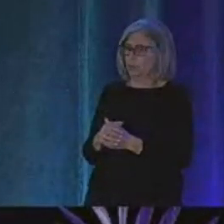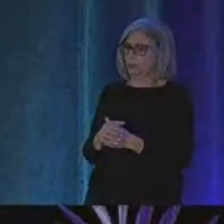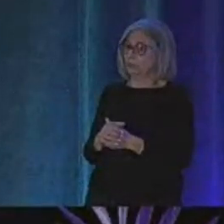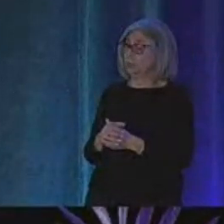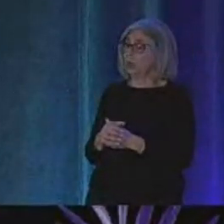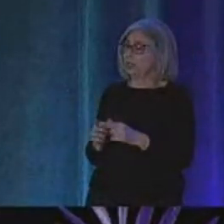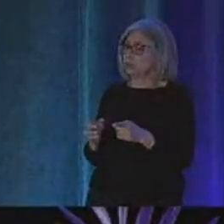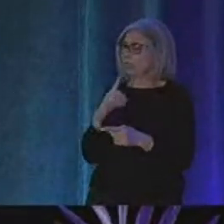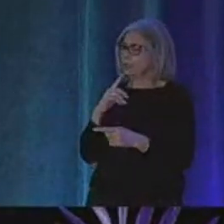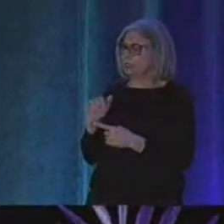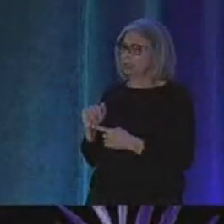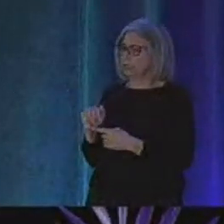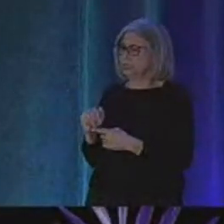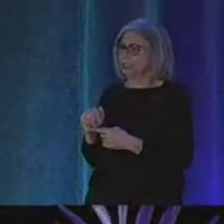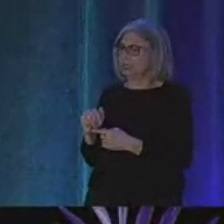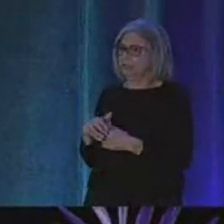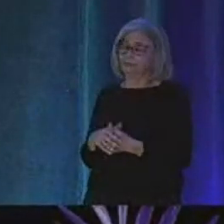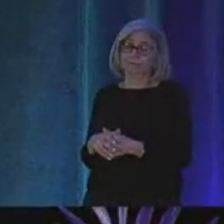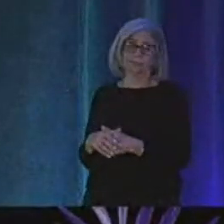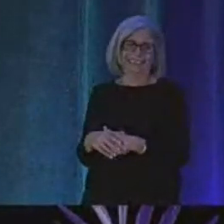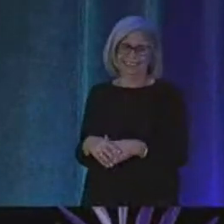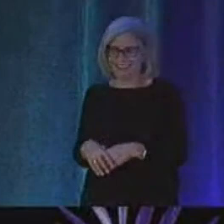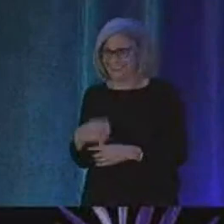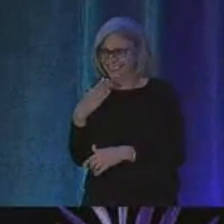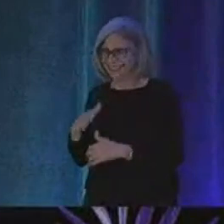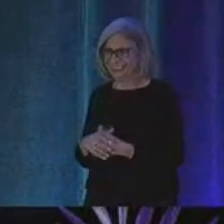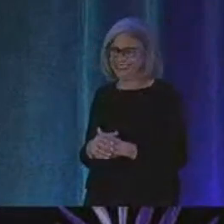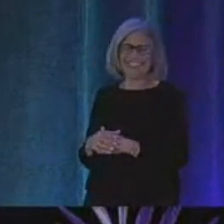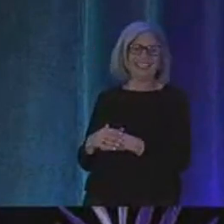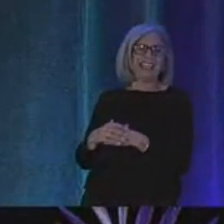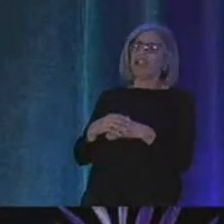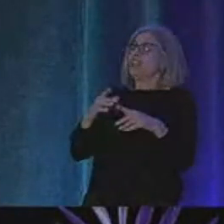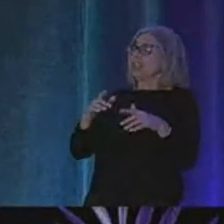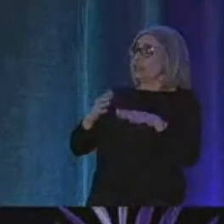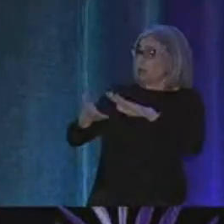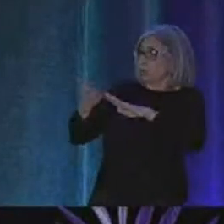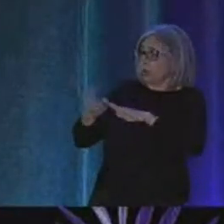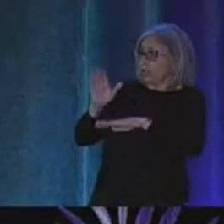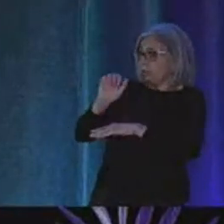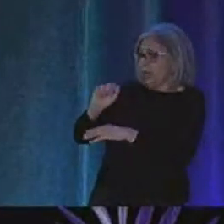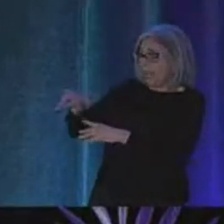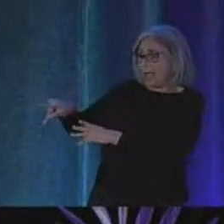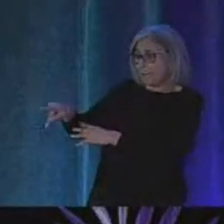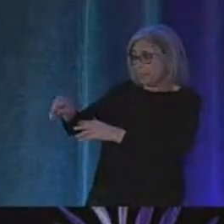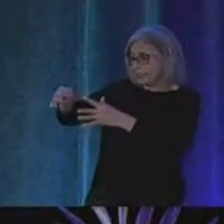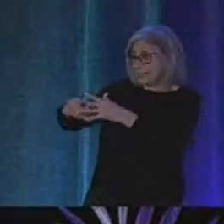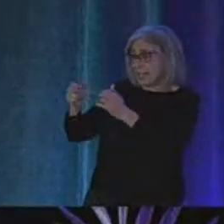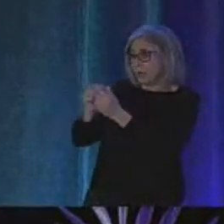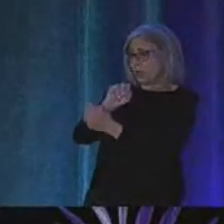Okay, so how do you run your app? Like I said, we do npm start with web,